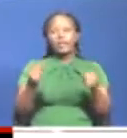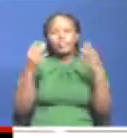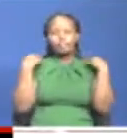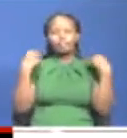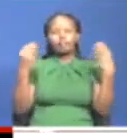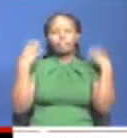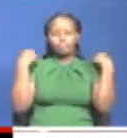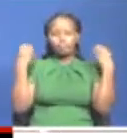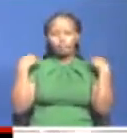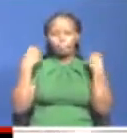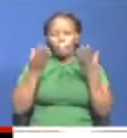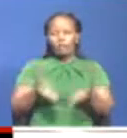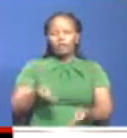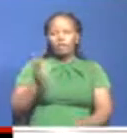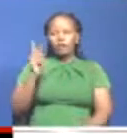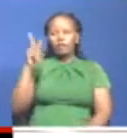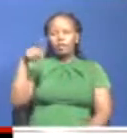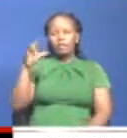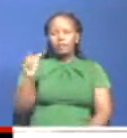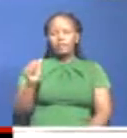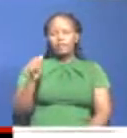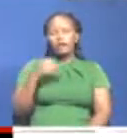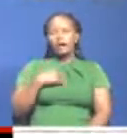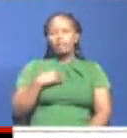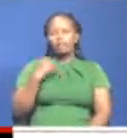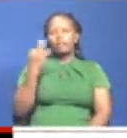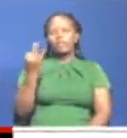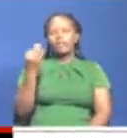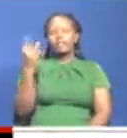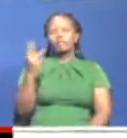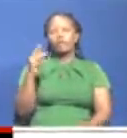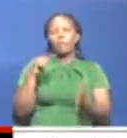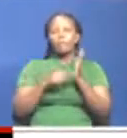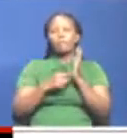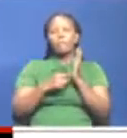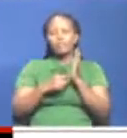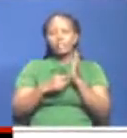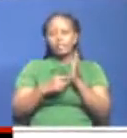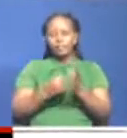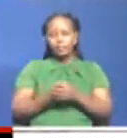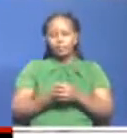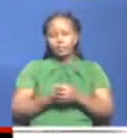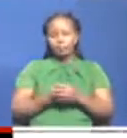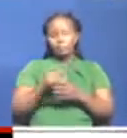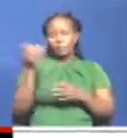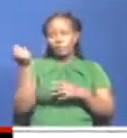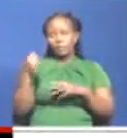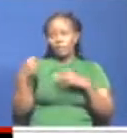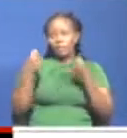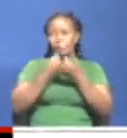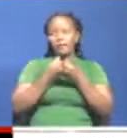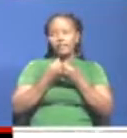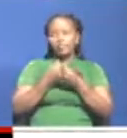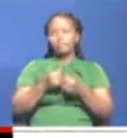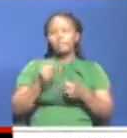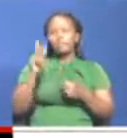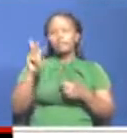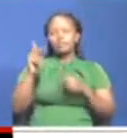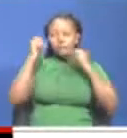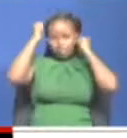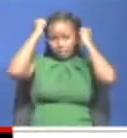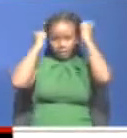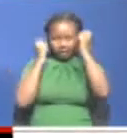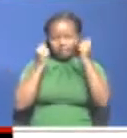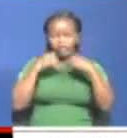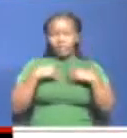the table on 34 points, ahead of the league's climax. In another match, KDF got back on track with a